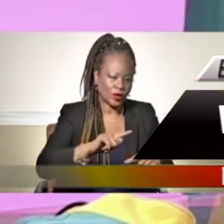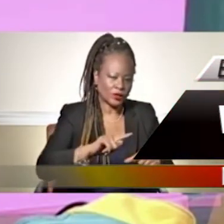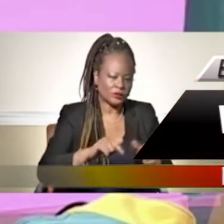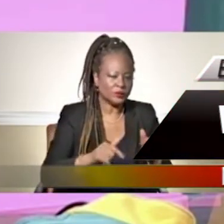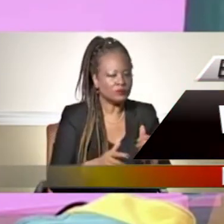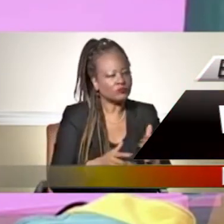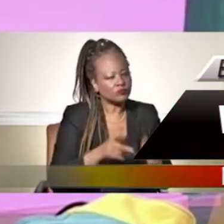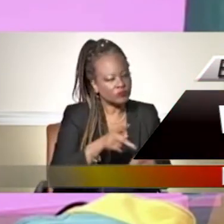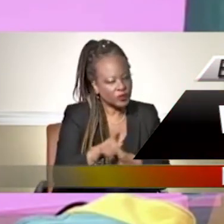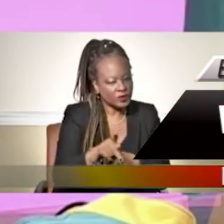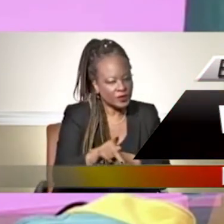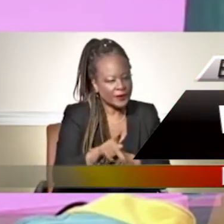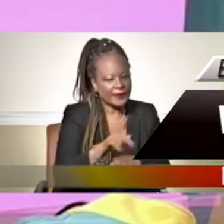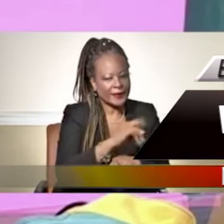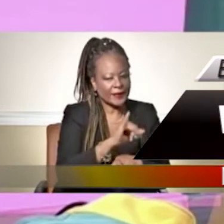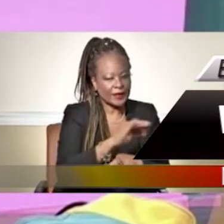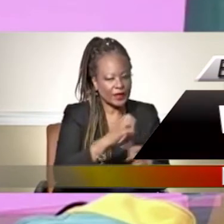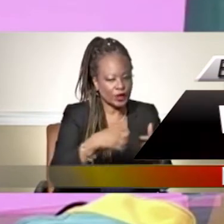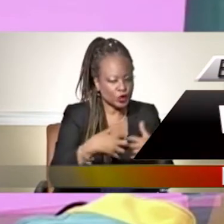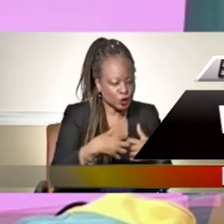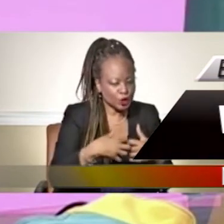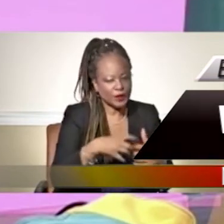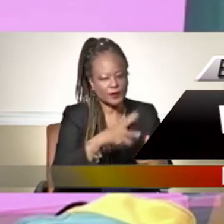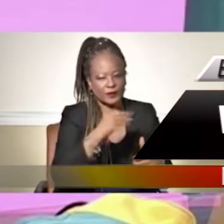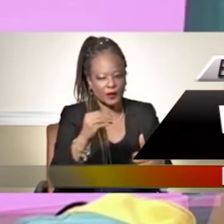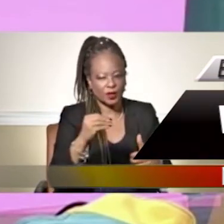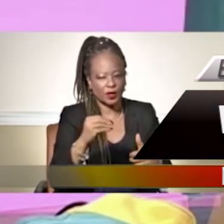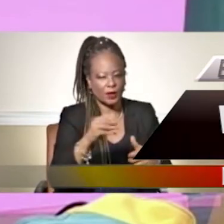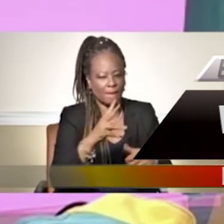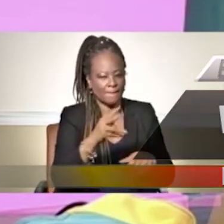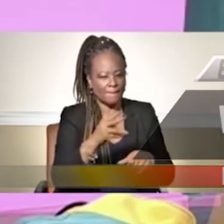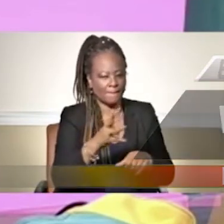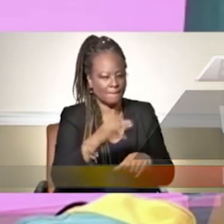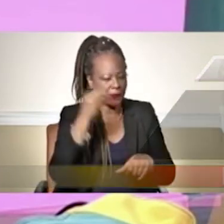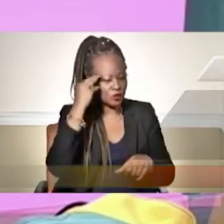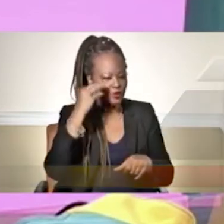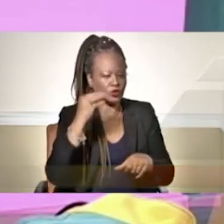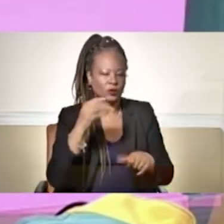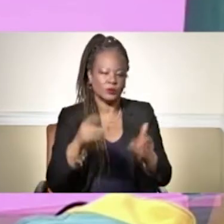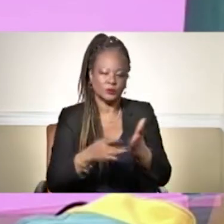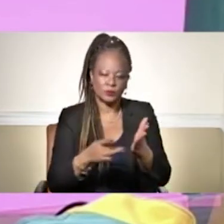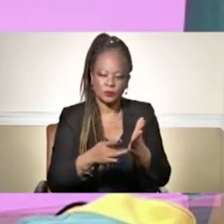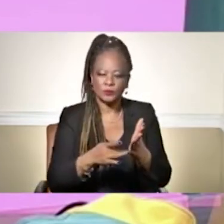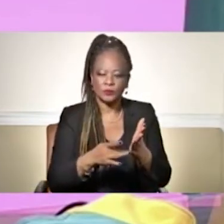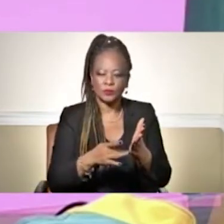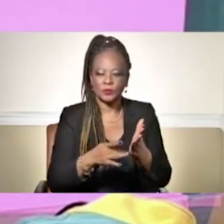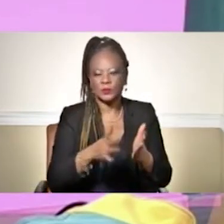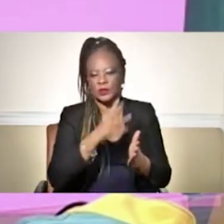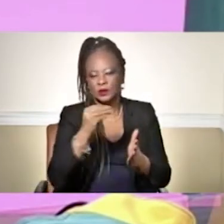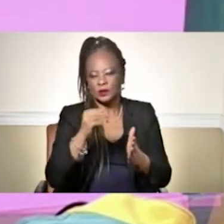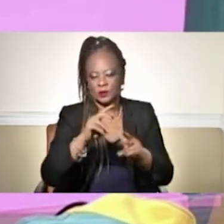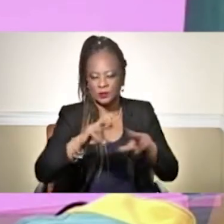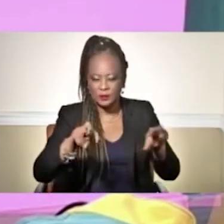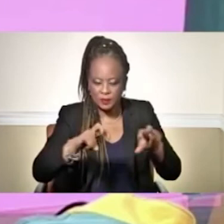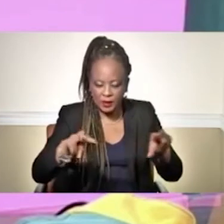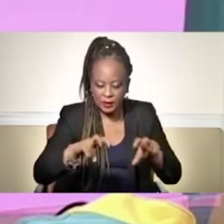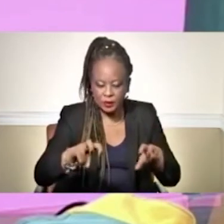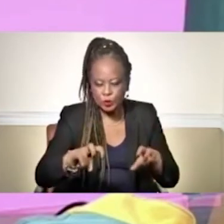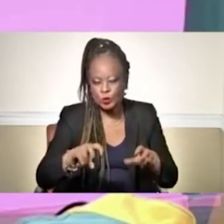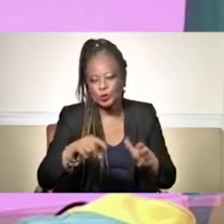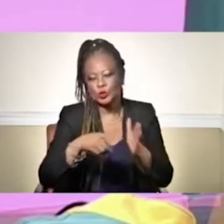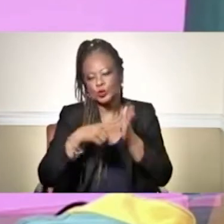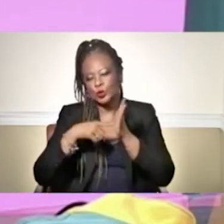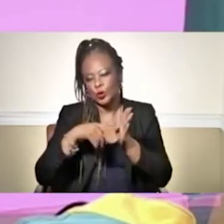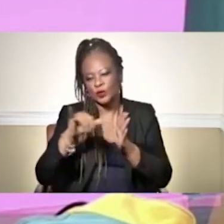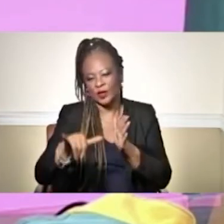architects, engineers, building contractors, and Ministry of Public Works technical officers. The site inspections revealed that, as